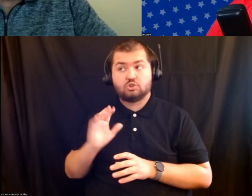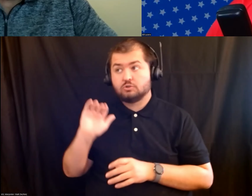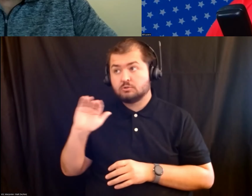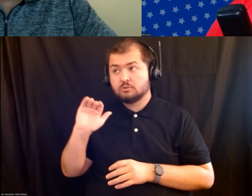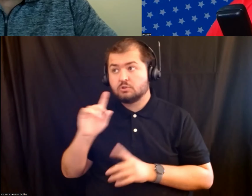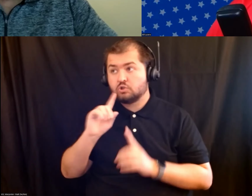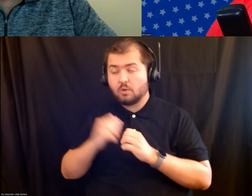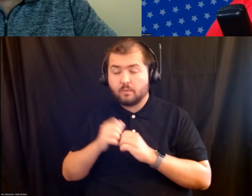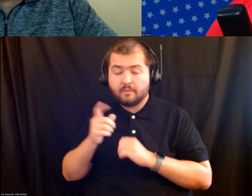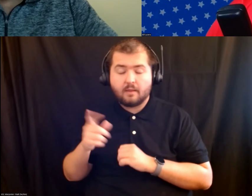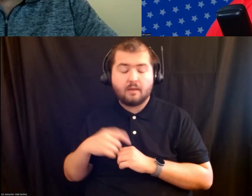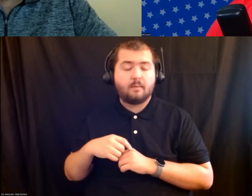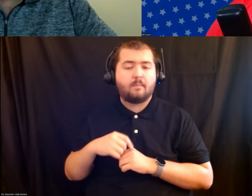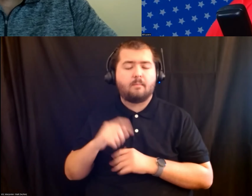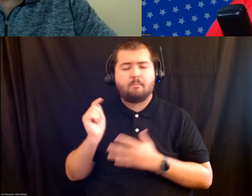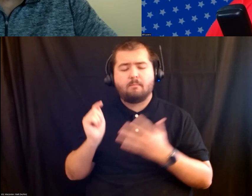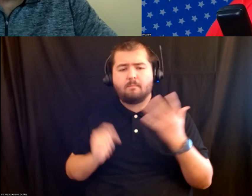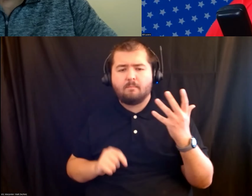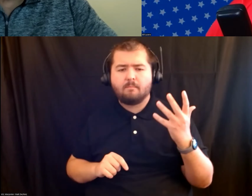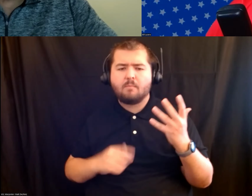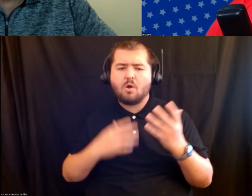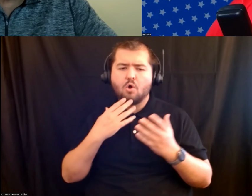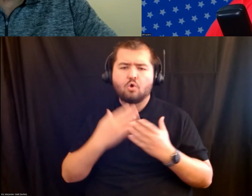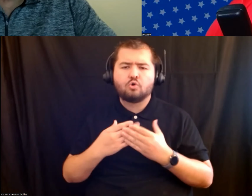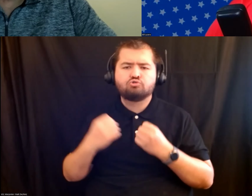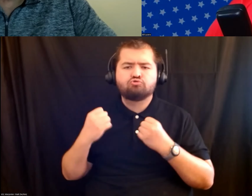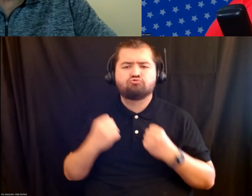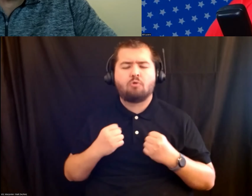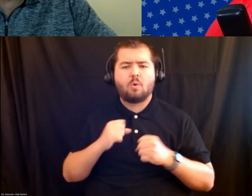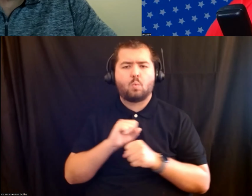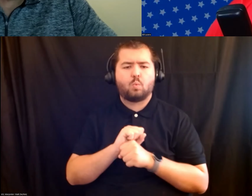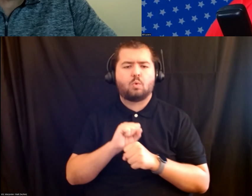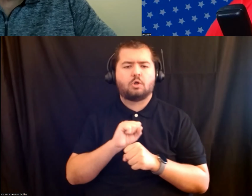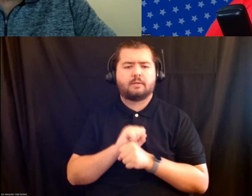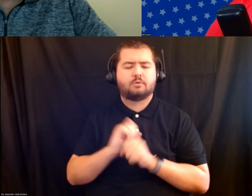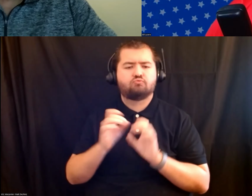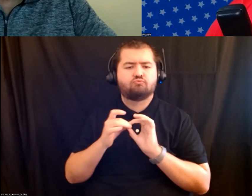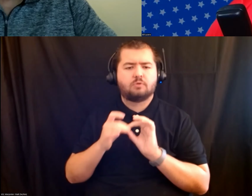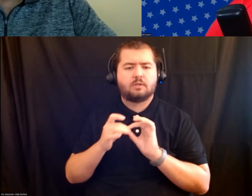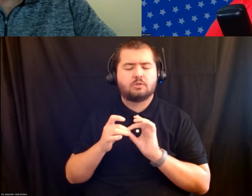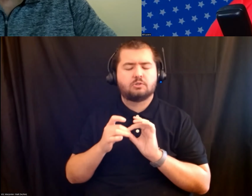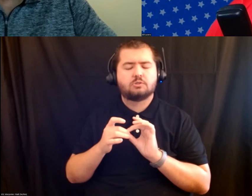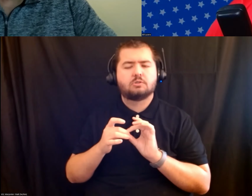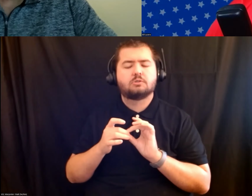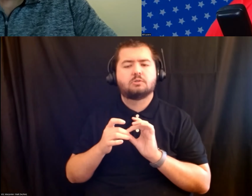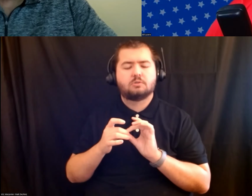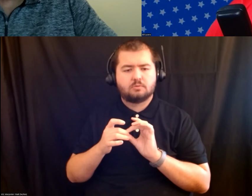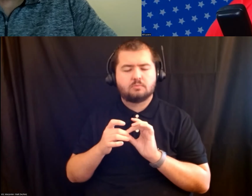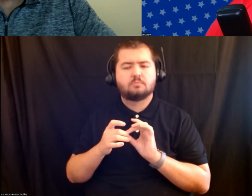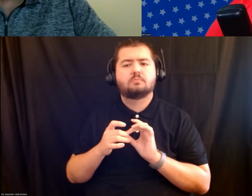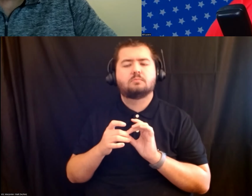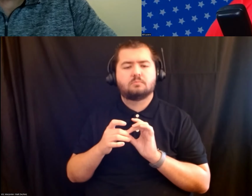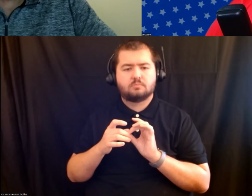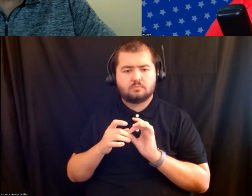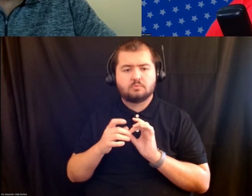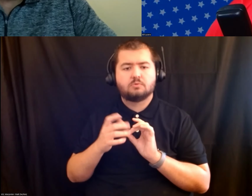officials. We have a really good, strong working relationship in Arizona with our election officials around voters with disabilities, and we